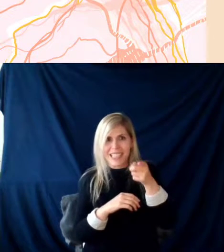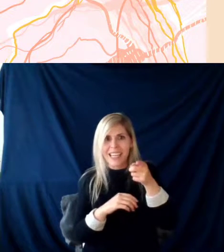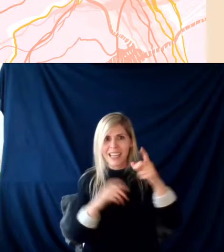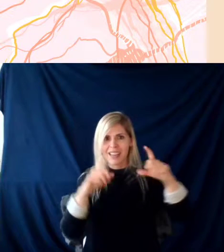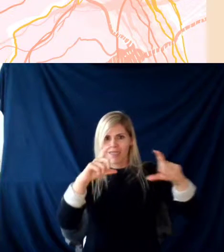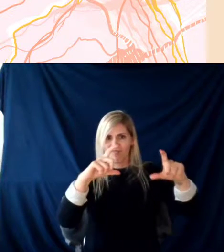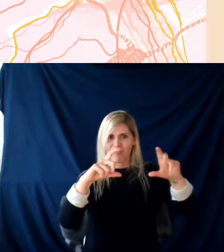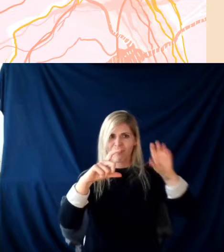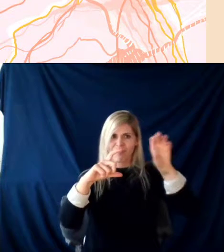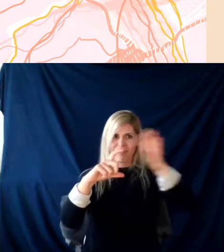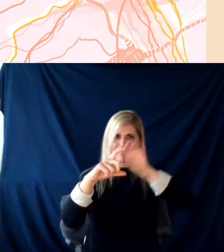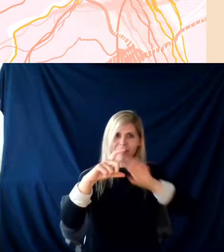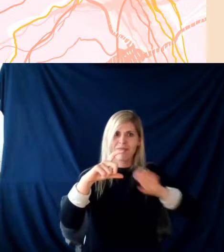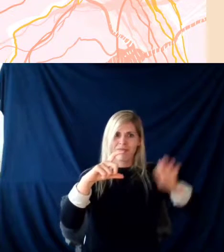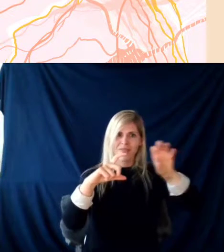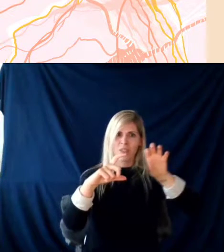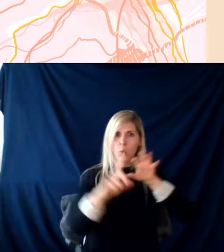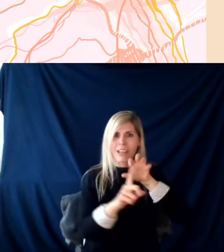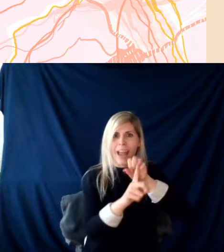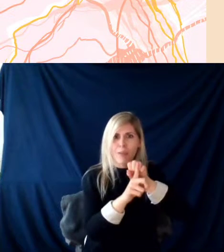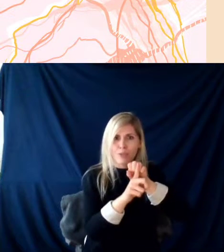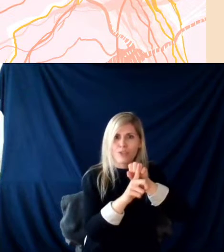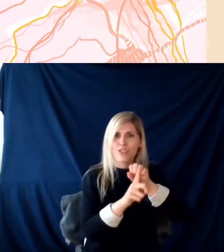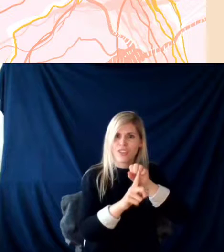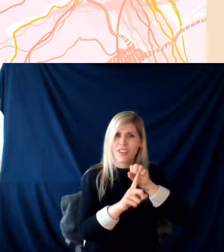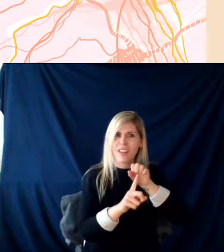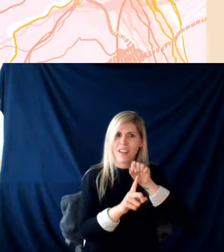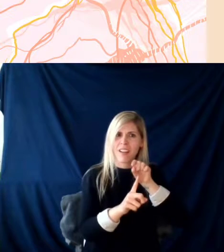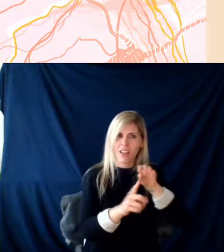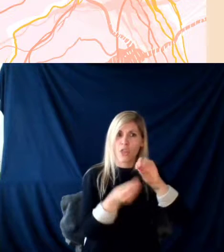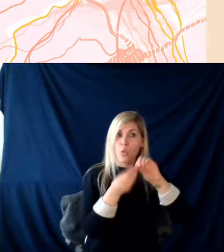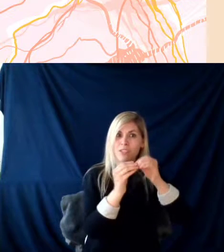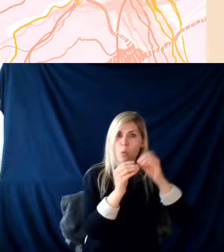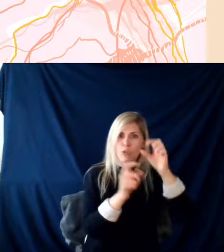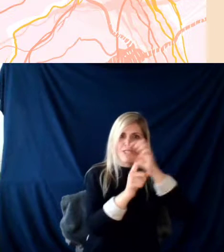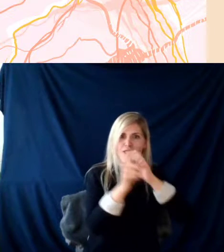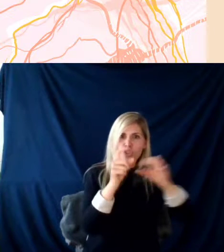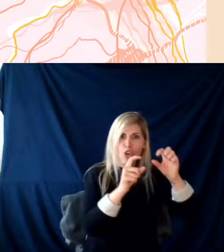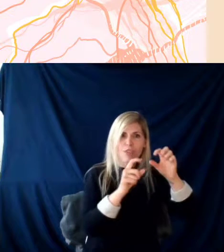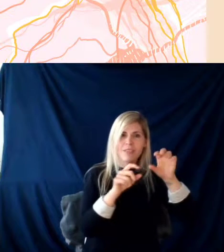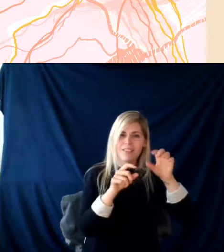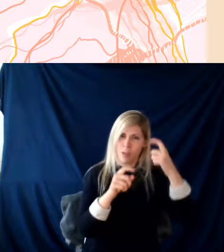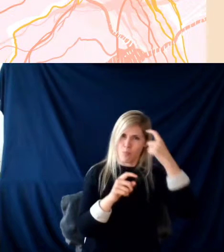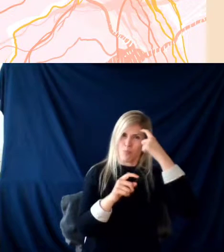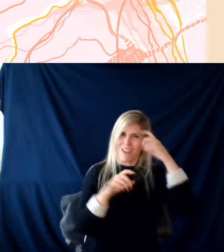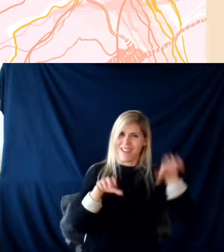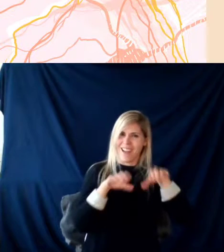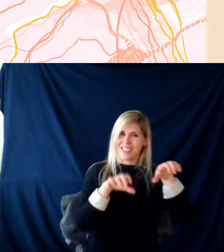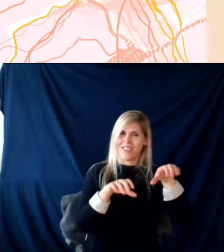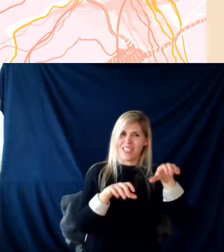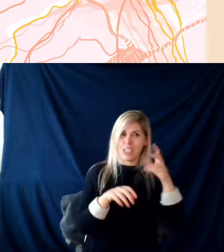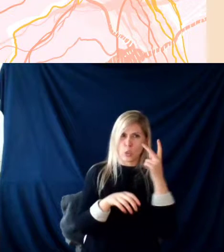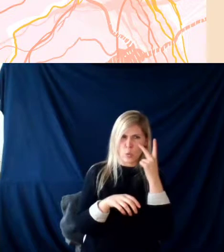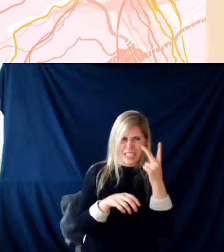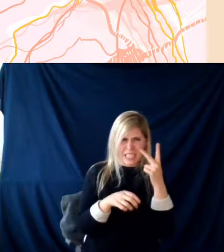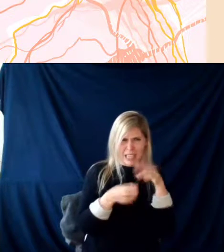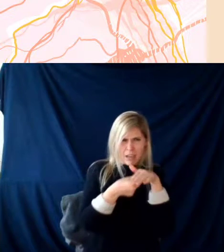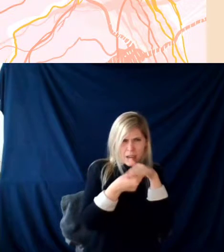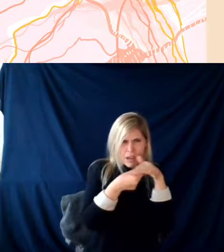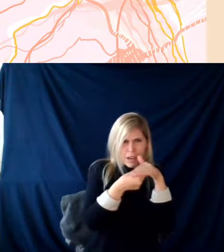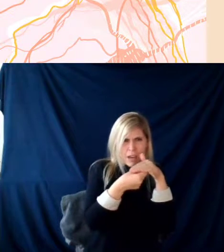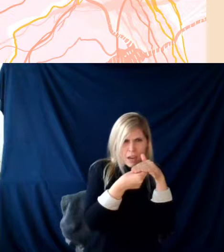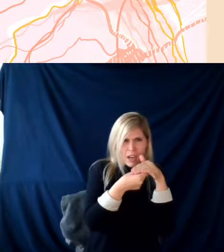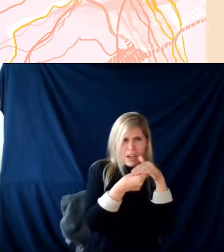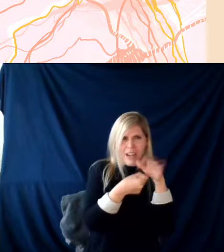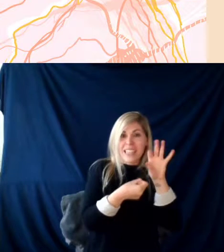see, we captured what his brain activity looked like, and as you can see, a very specific part of the